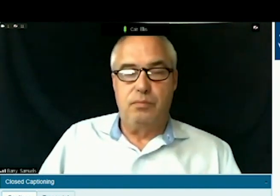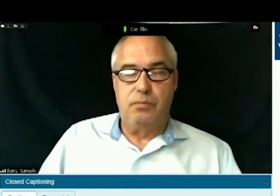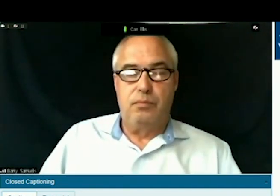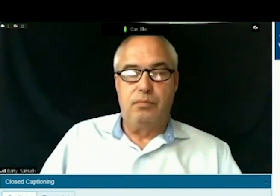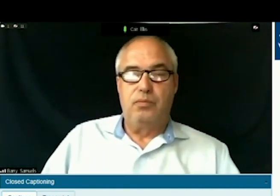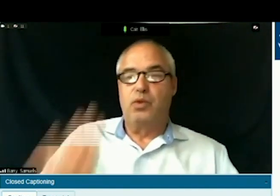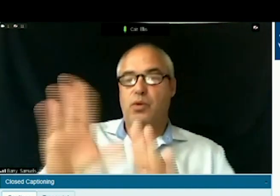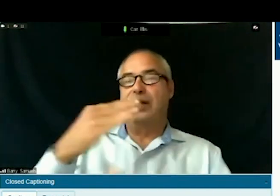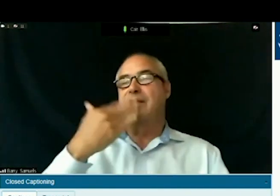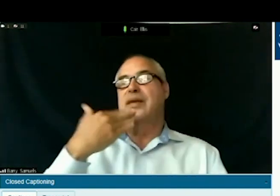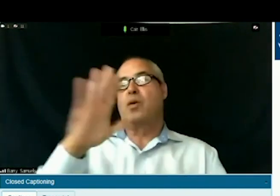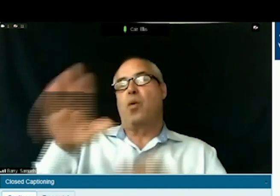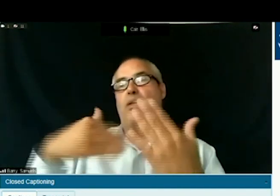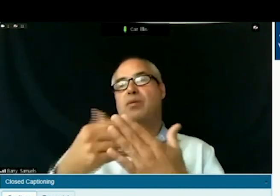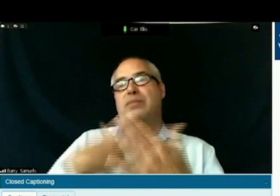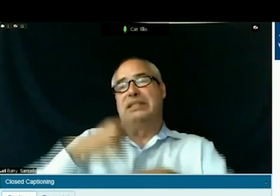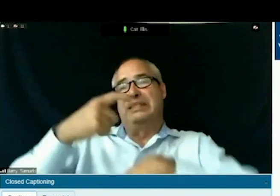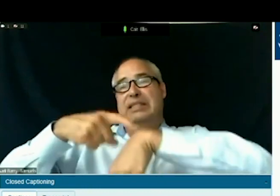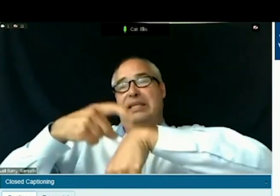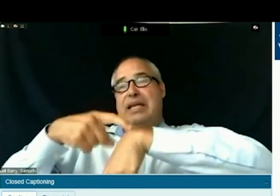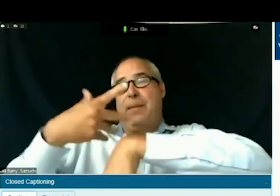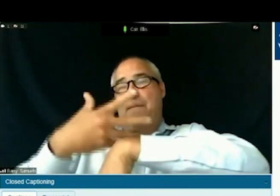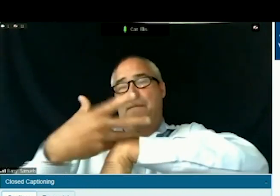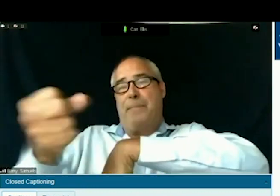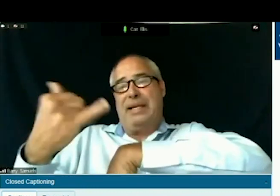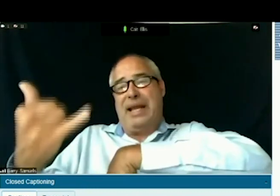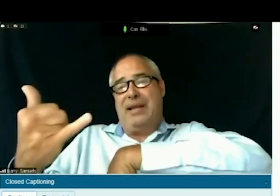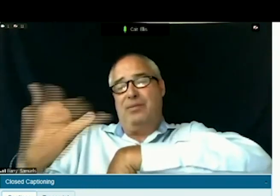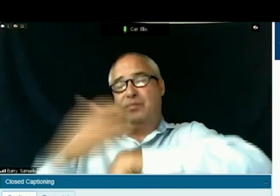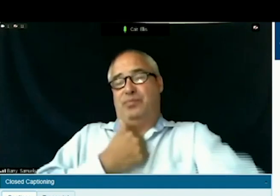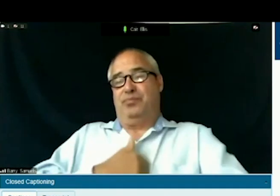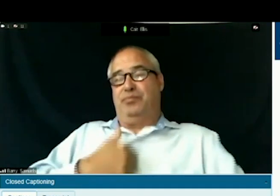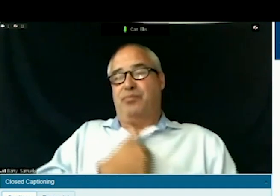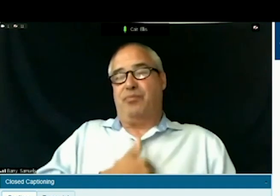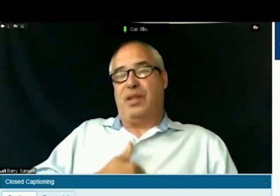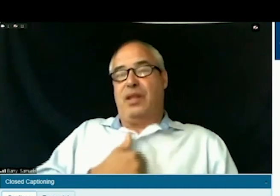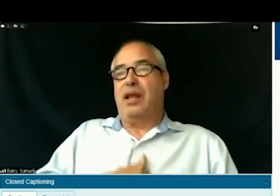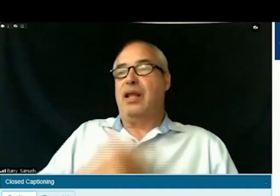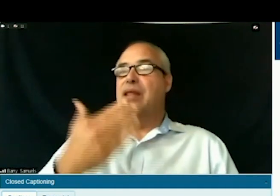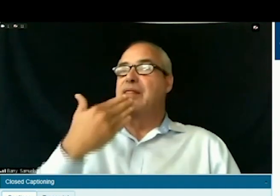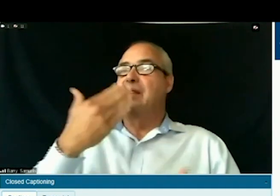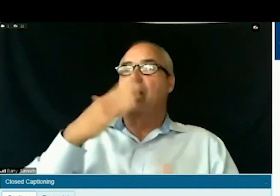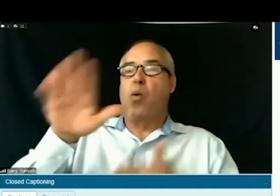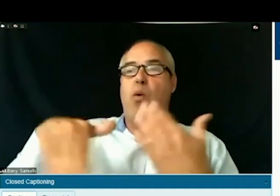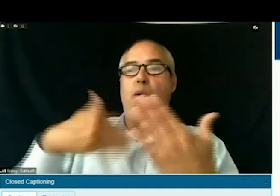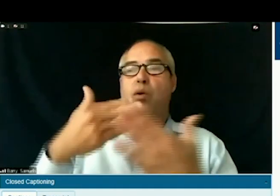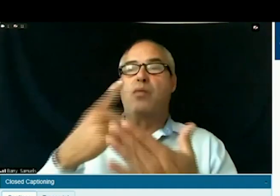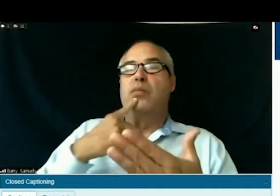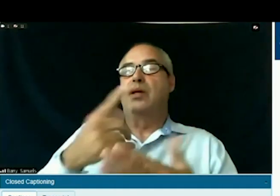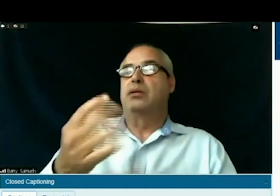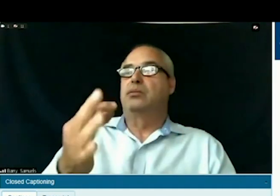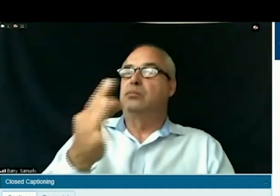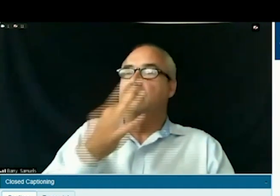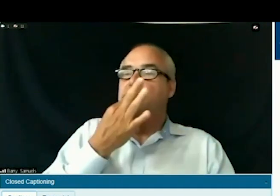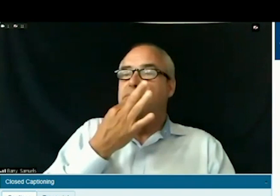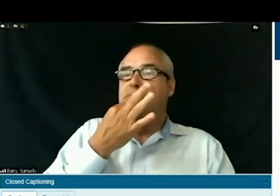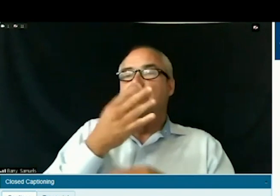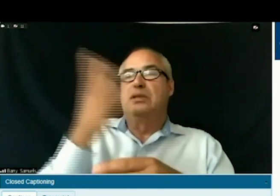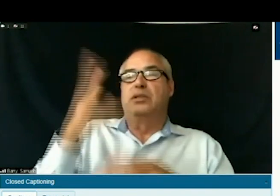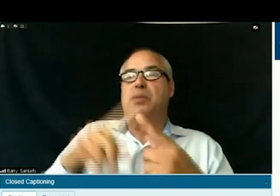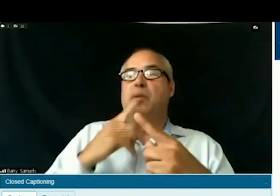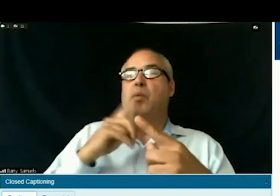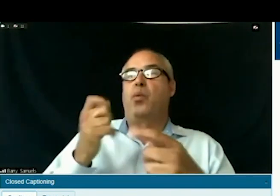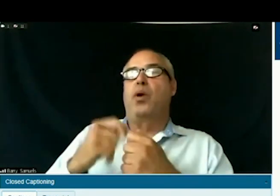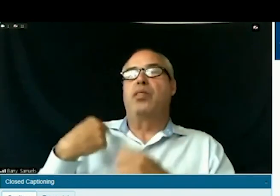Great, thank you all. Unfortunately, we are out of time today. I would like to thank all of our excellent speakers for being with